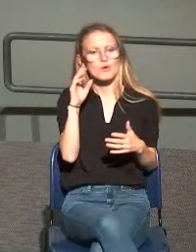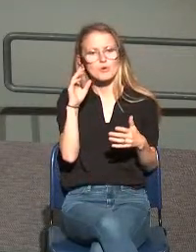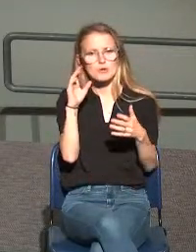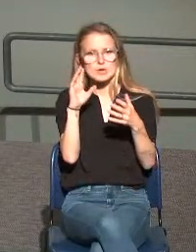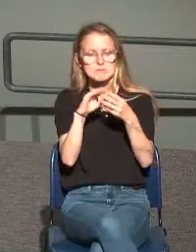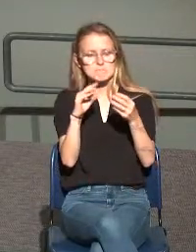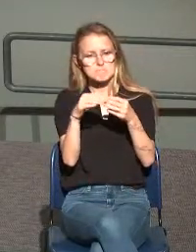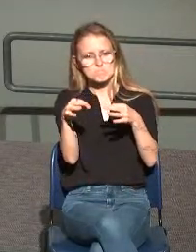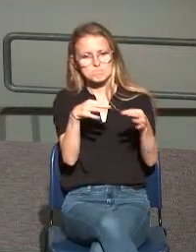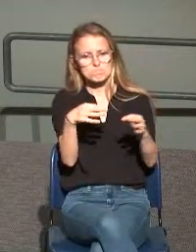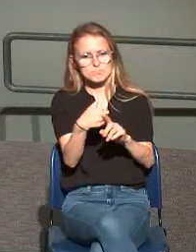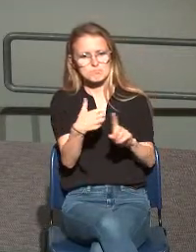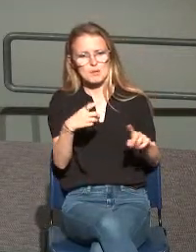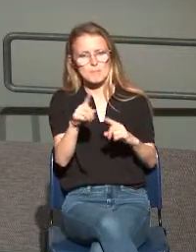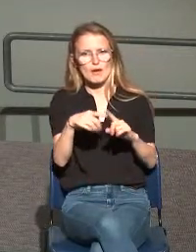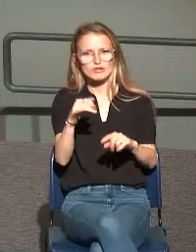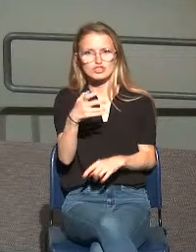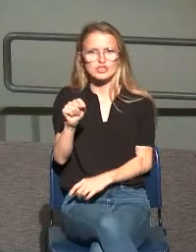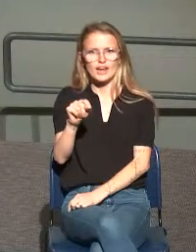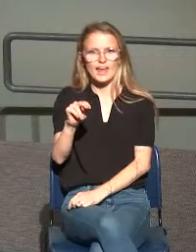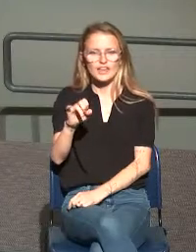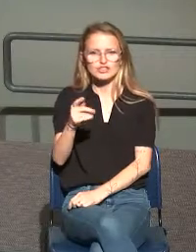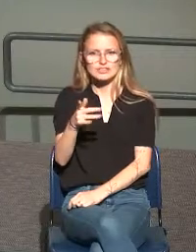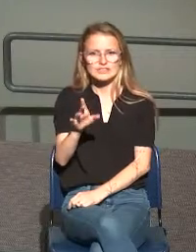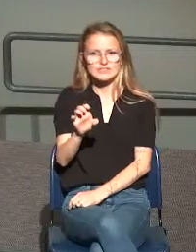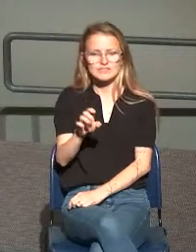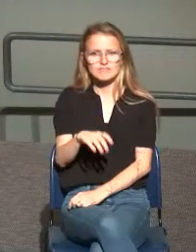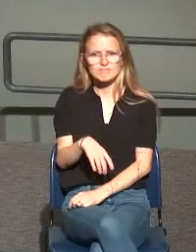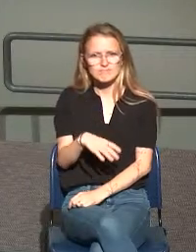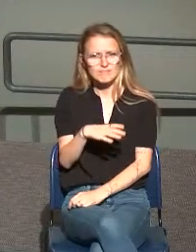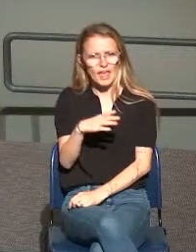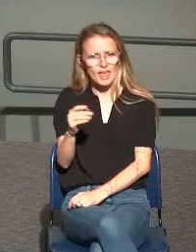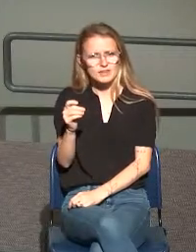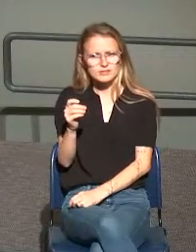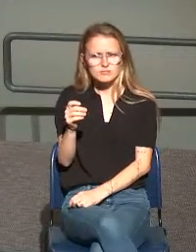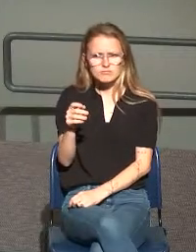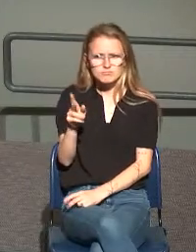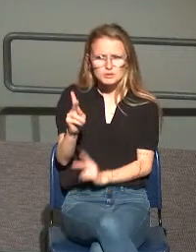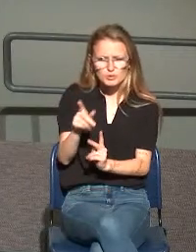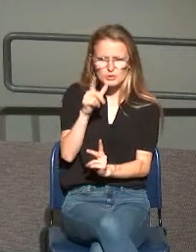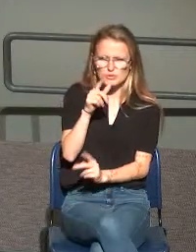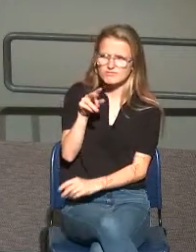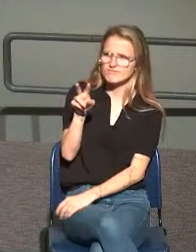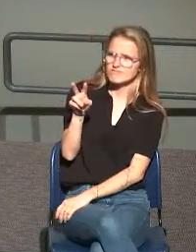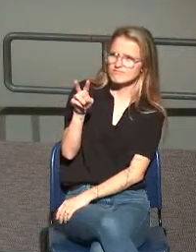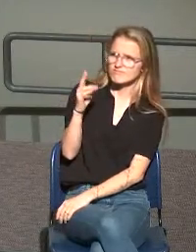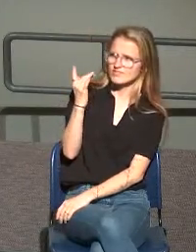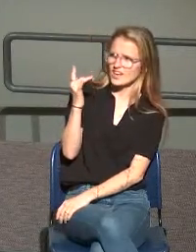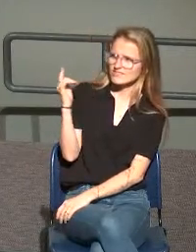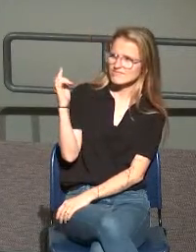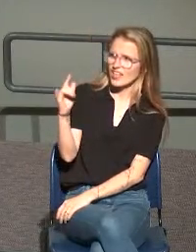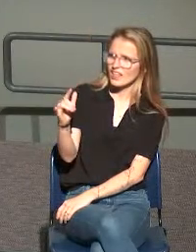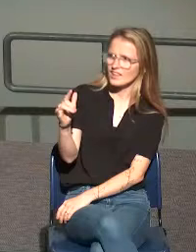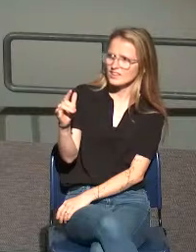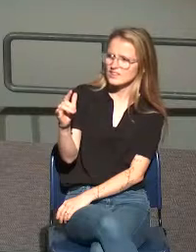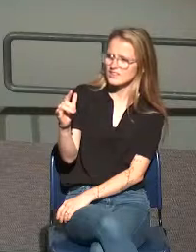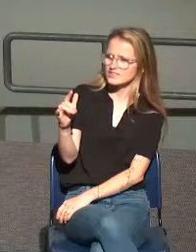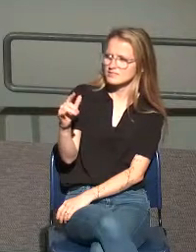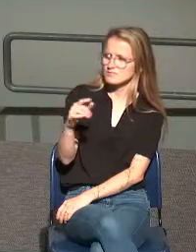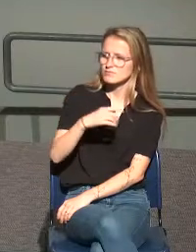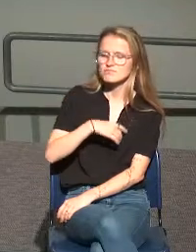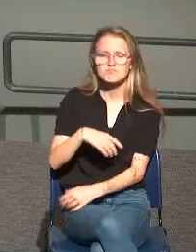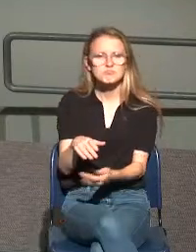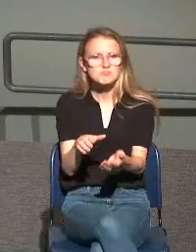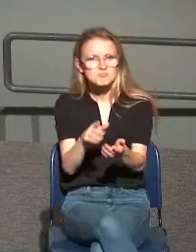turbojet engine. And those who silently ask, what's keeping this thing in the air? Here's to those who can list the name,